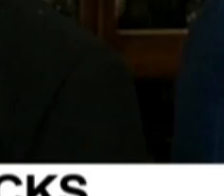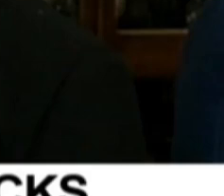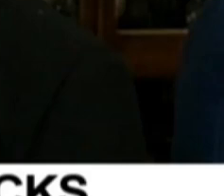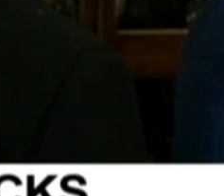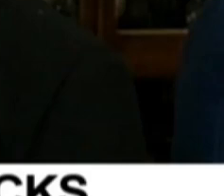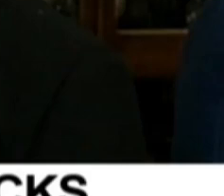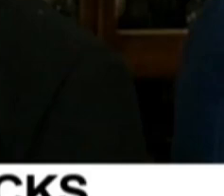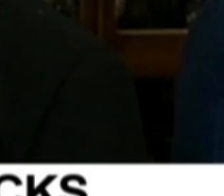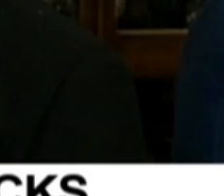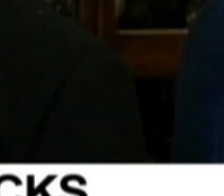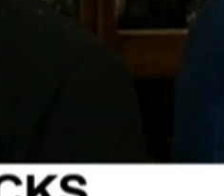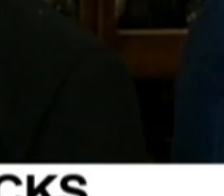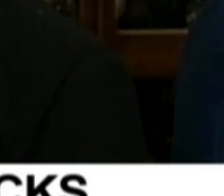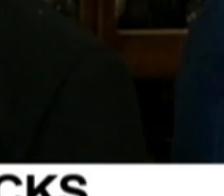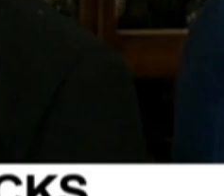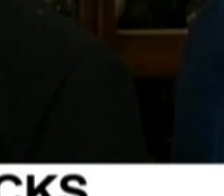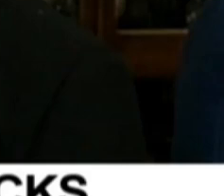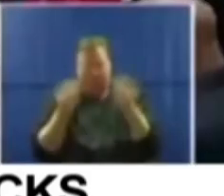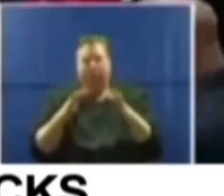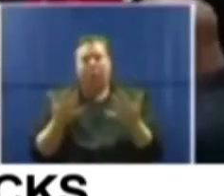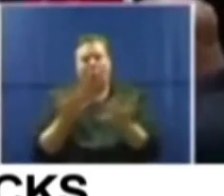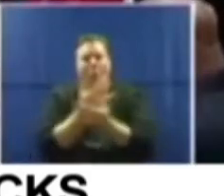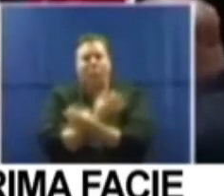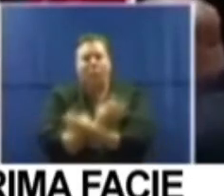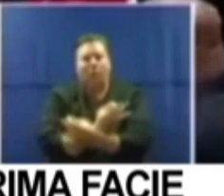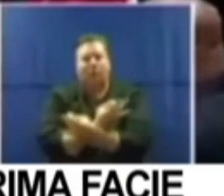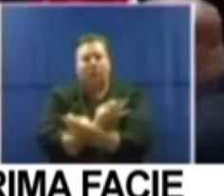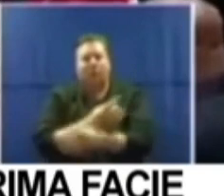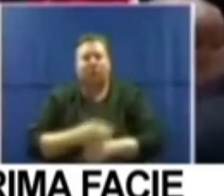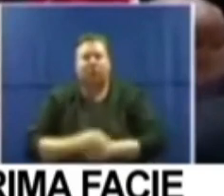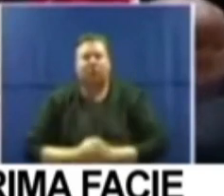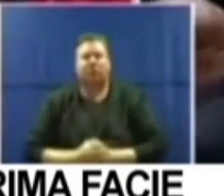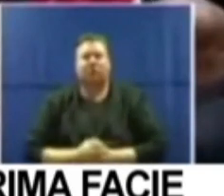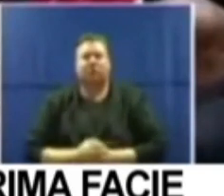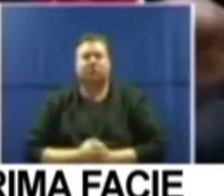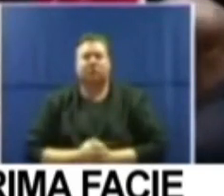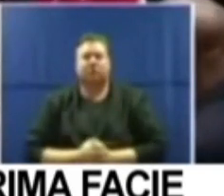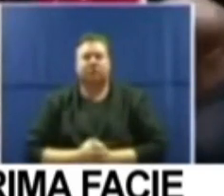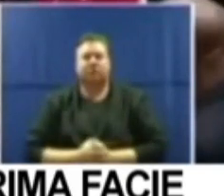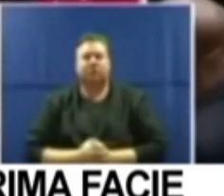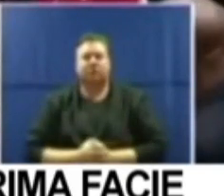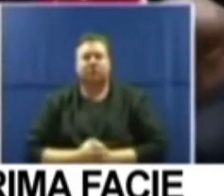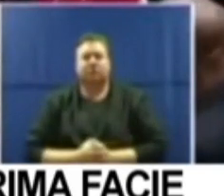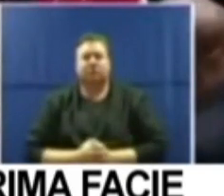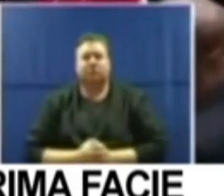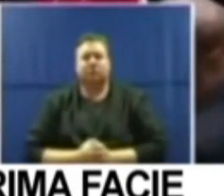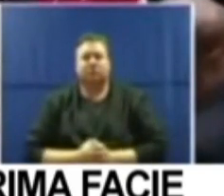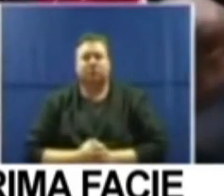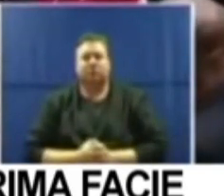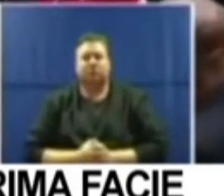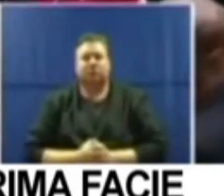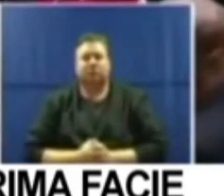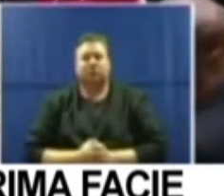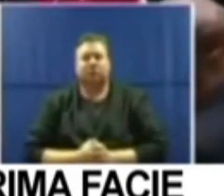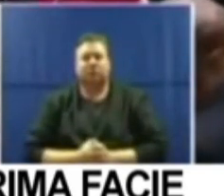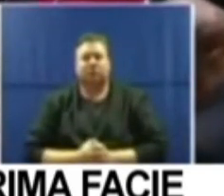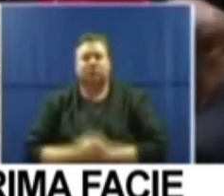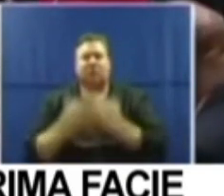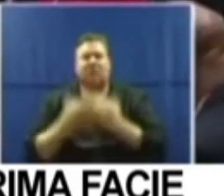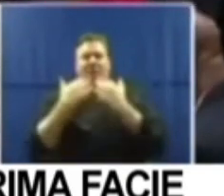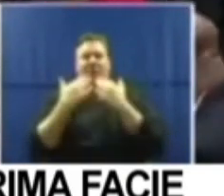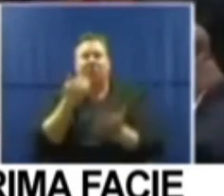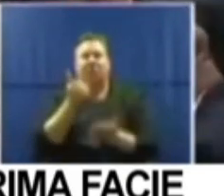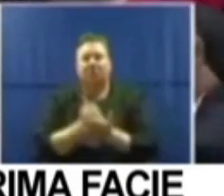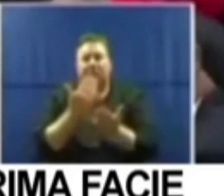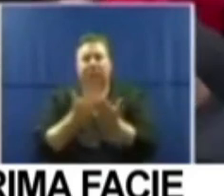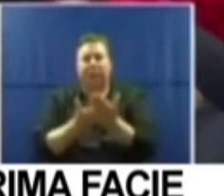frivolous. It's wasteful expenditure. The panel of experts will have 30 days to probe the president before submitting